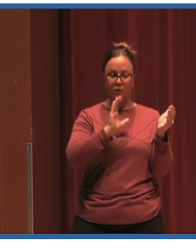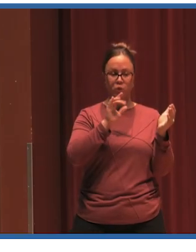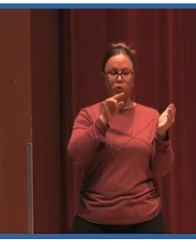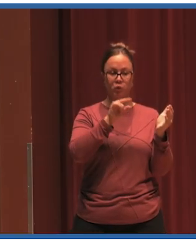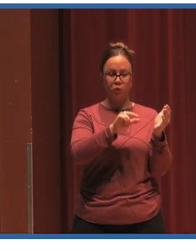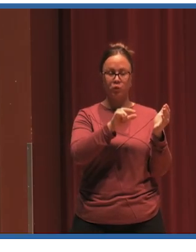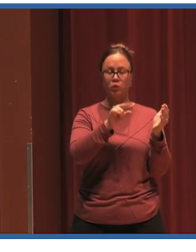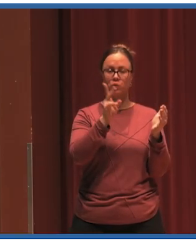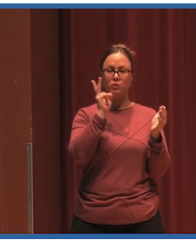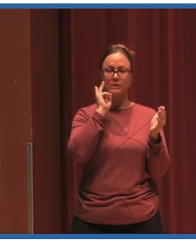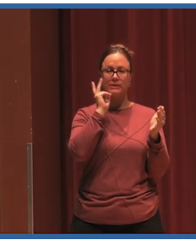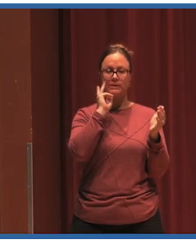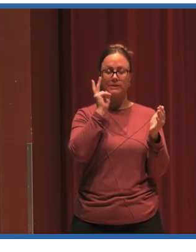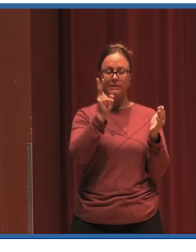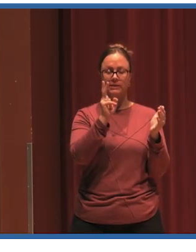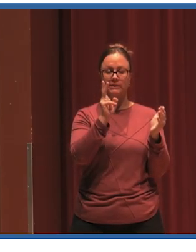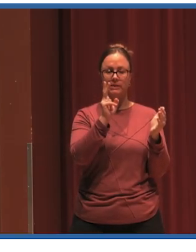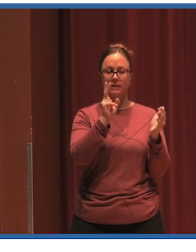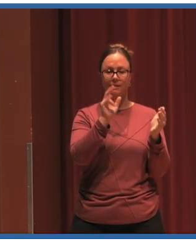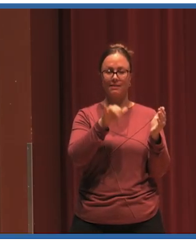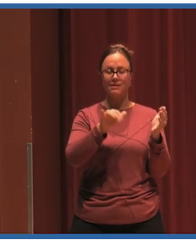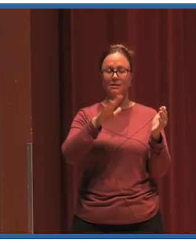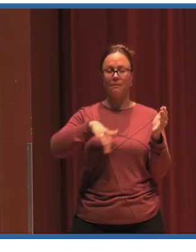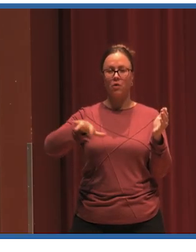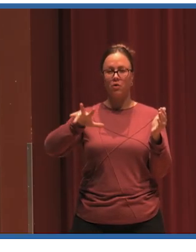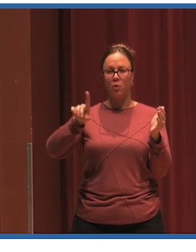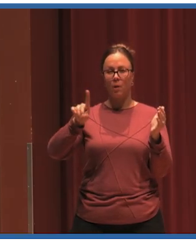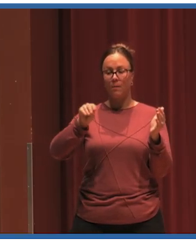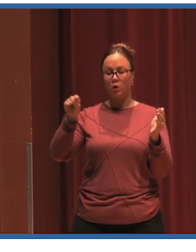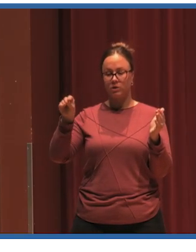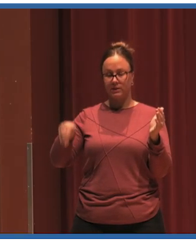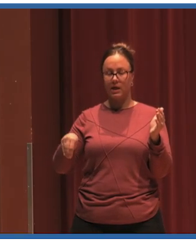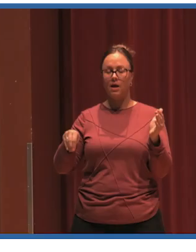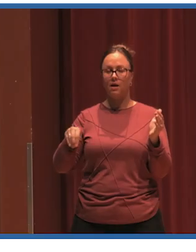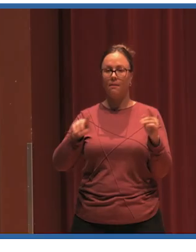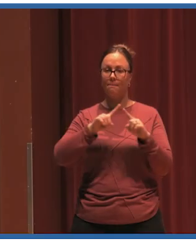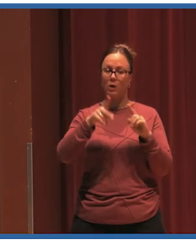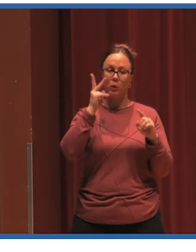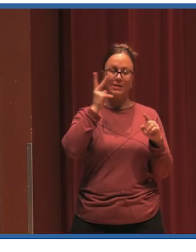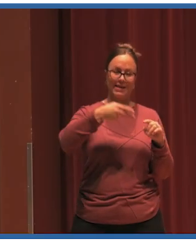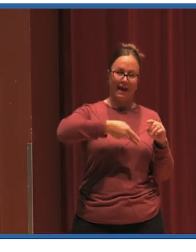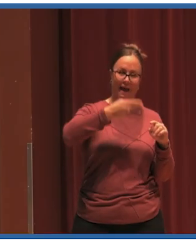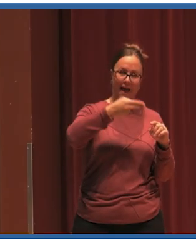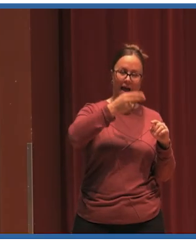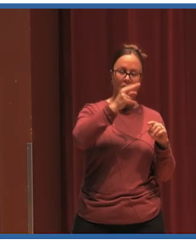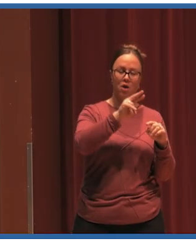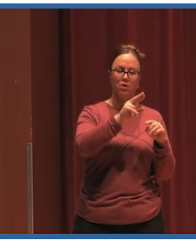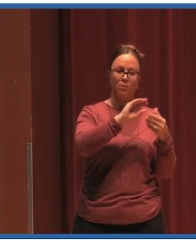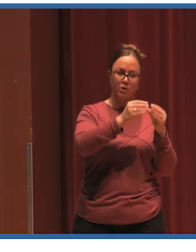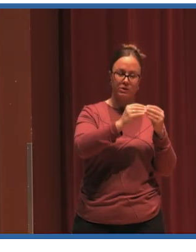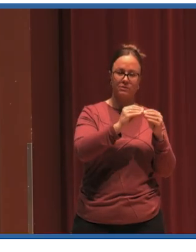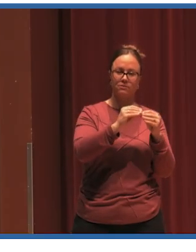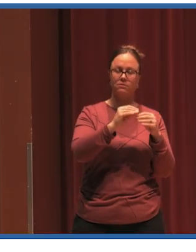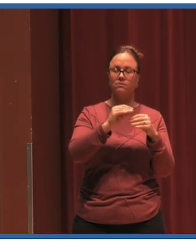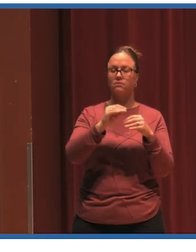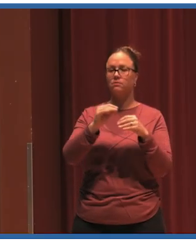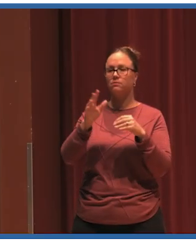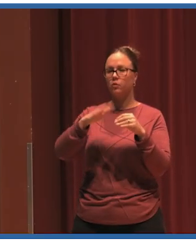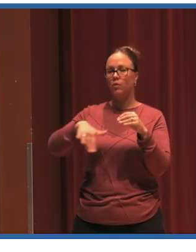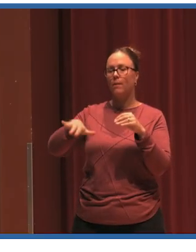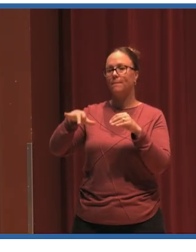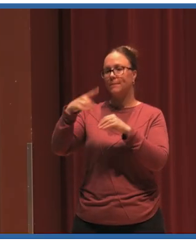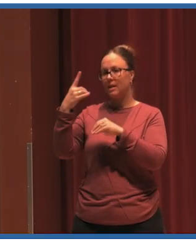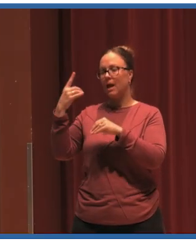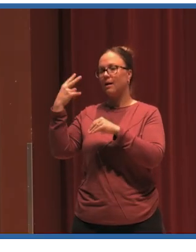countywide. We see that late-stage rate is about 31%, where we see higher rates, again, among Black and Hispanic women when it